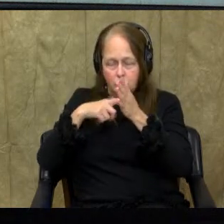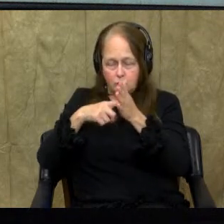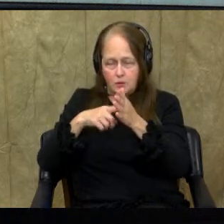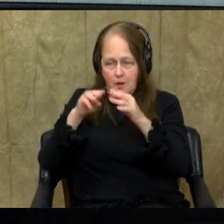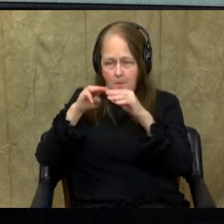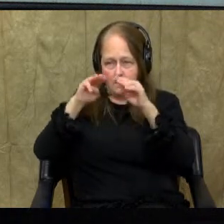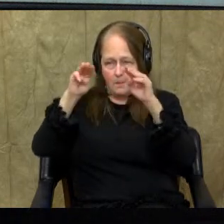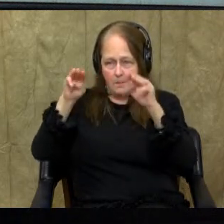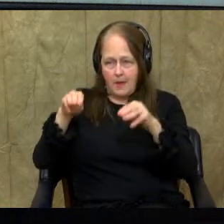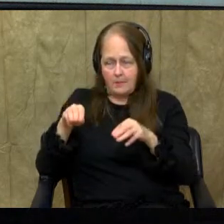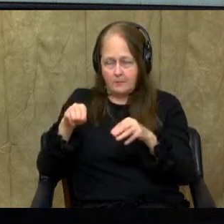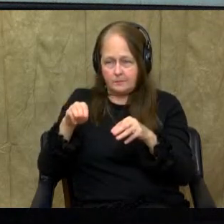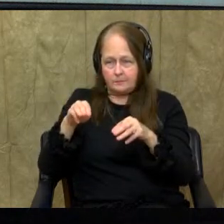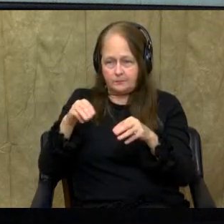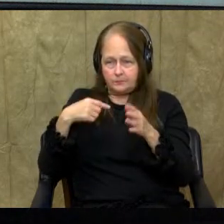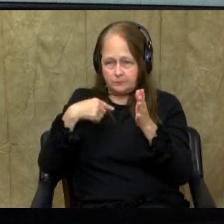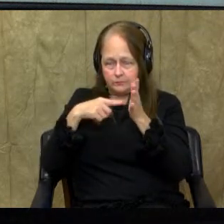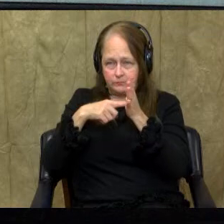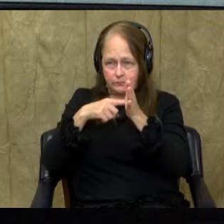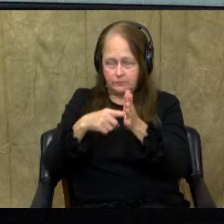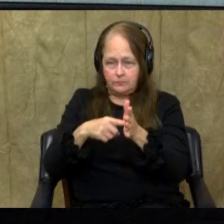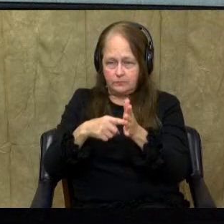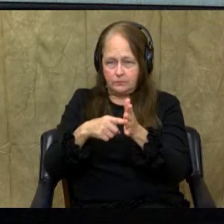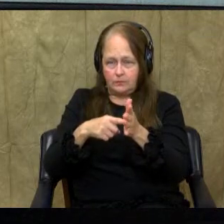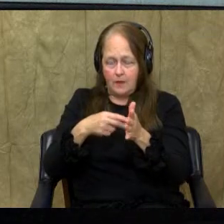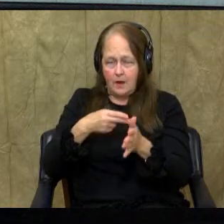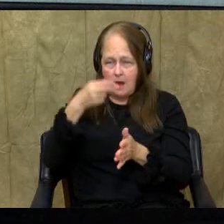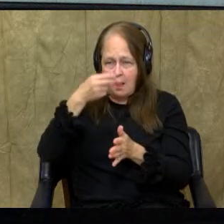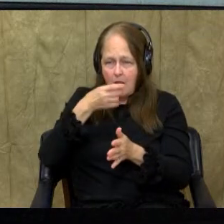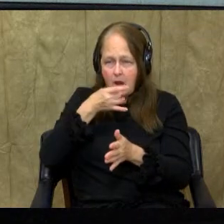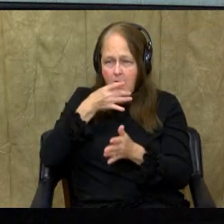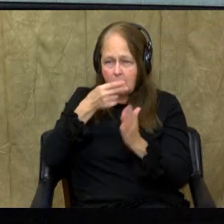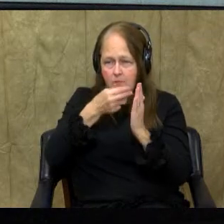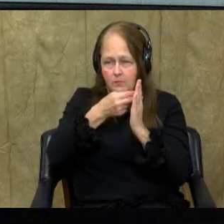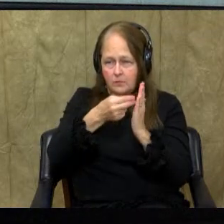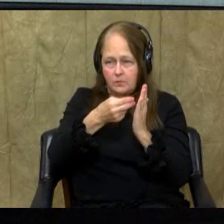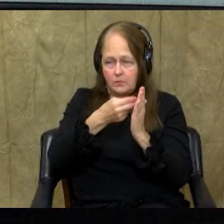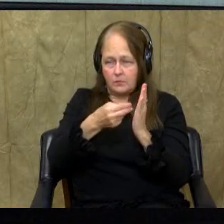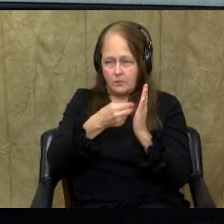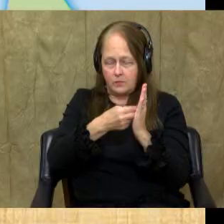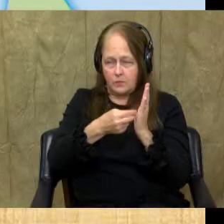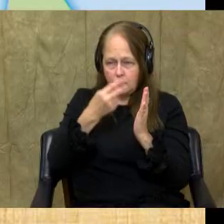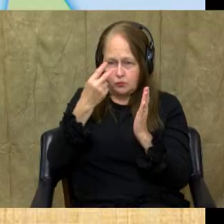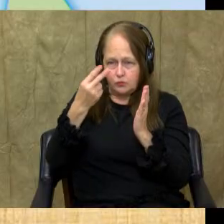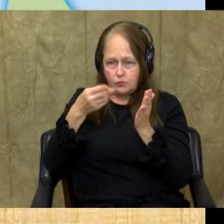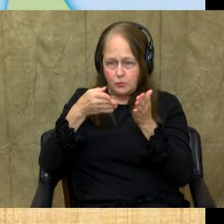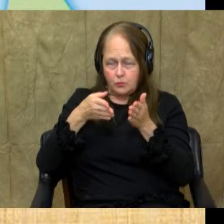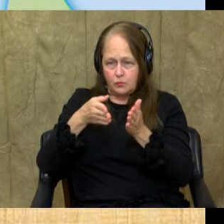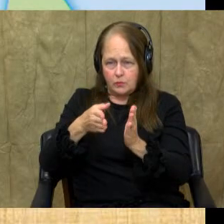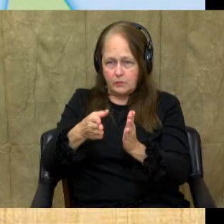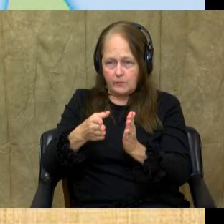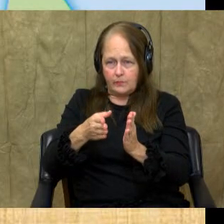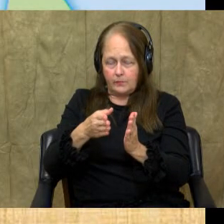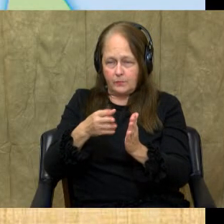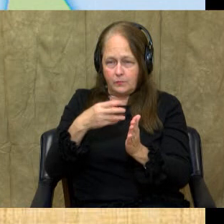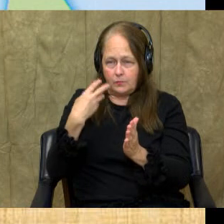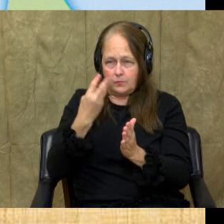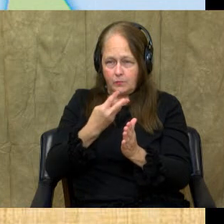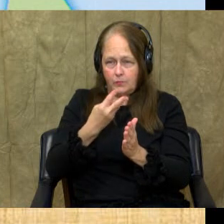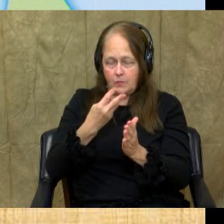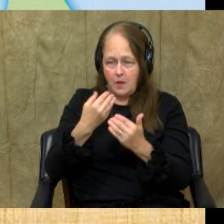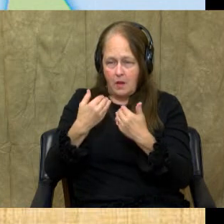want to say at 39, but he was the youngest one that was elected. He was Irish Catholic, and his wife, Jackie, there she